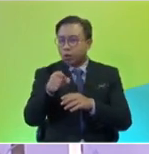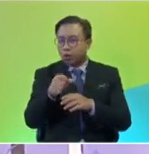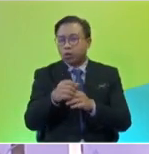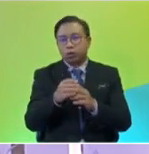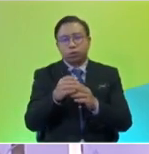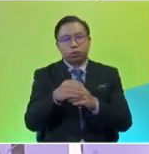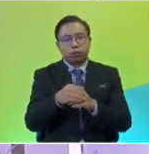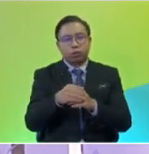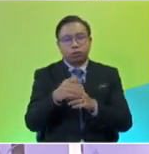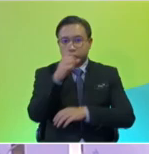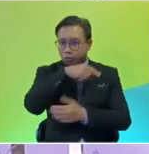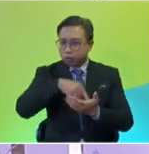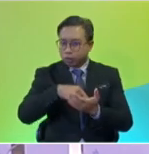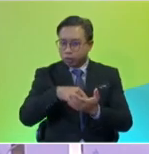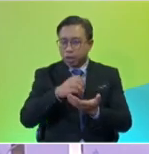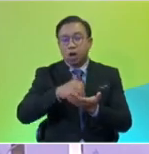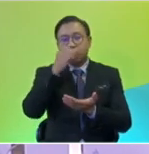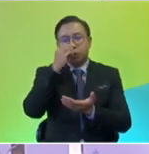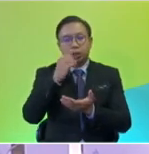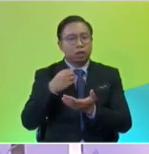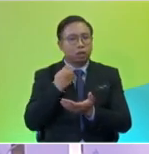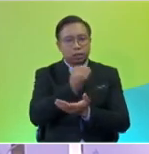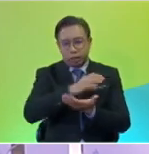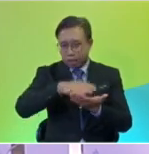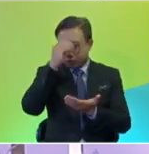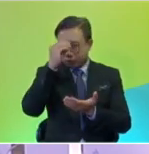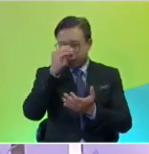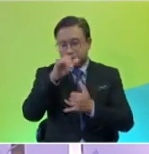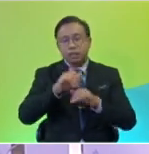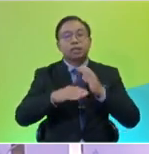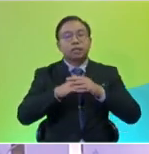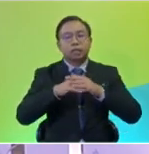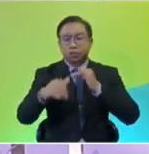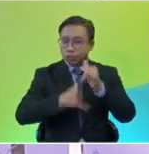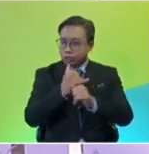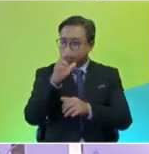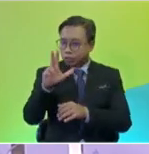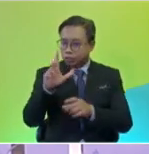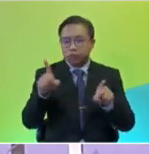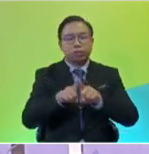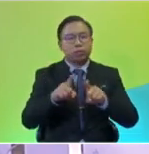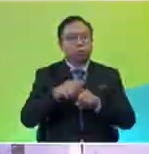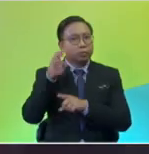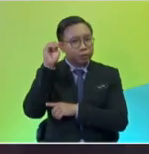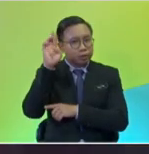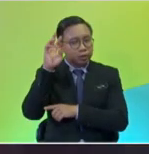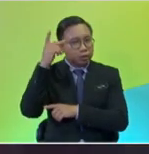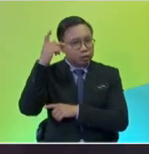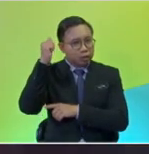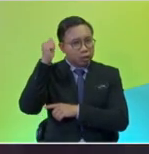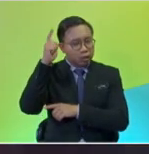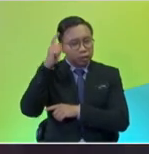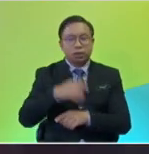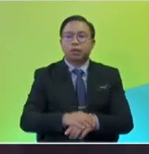for today, our lesson is English Year 3 together with Mr. Carl. Hi, Mr.